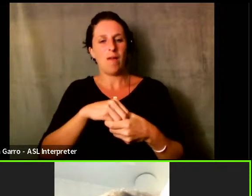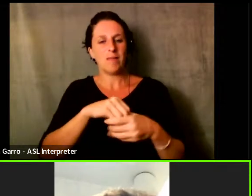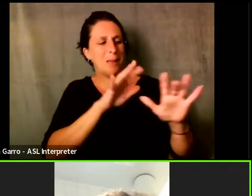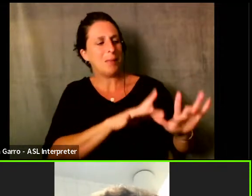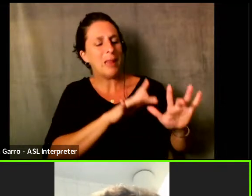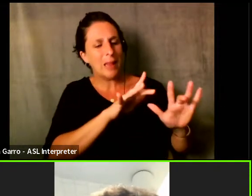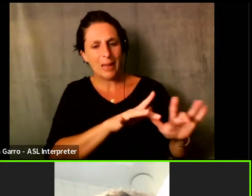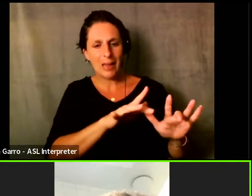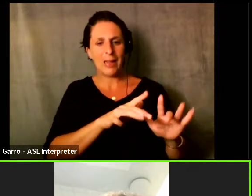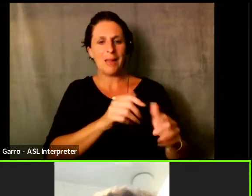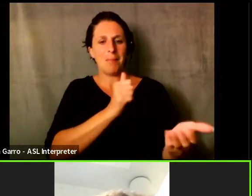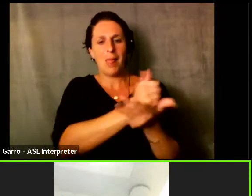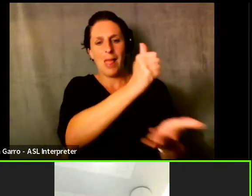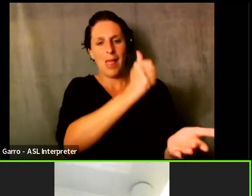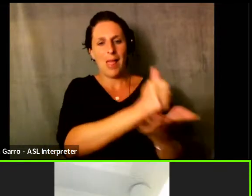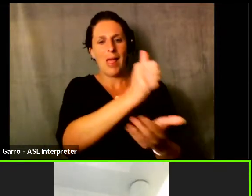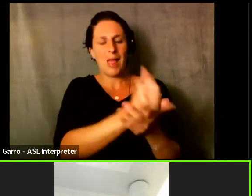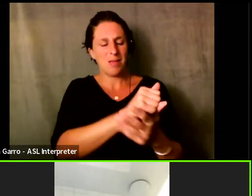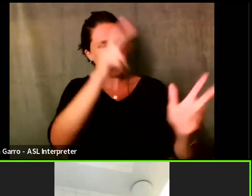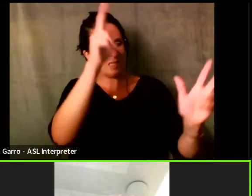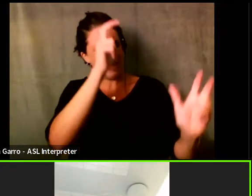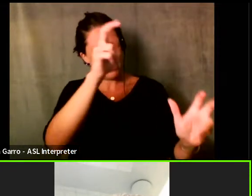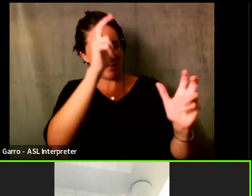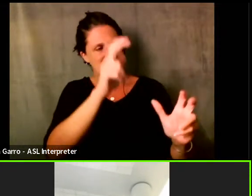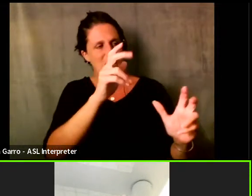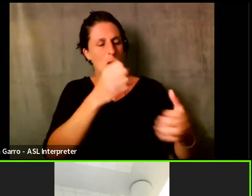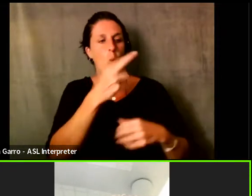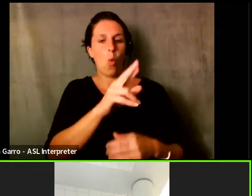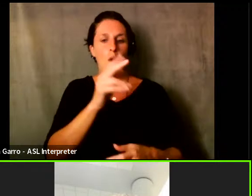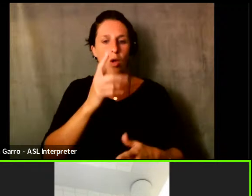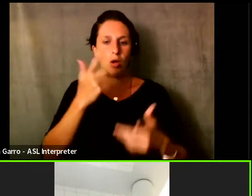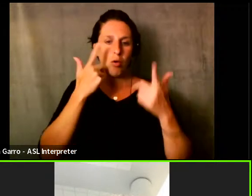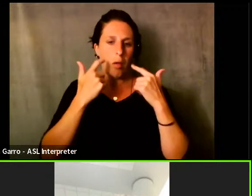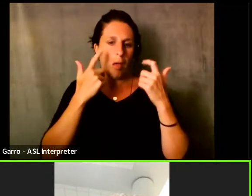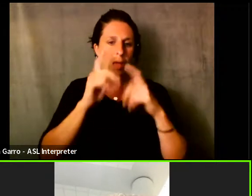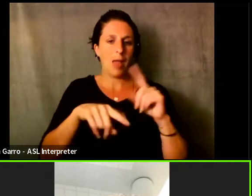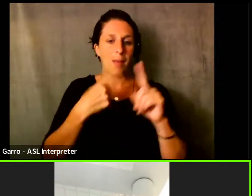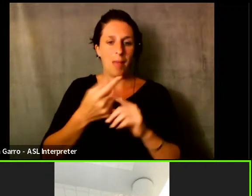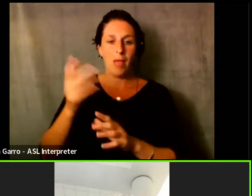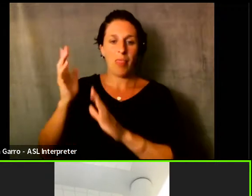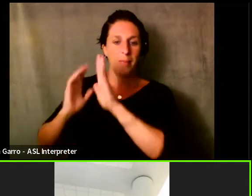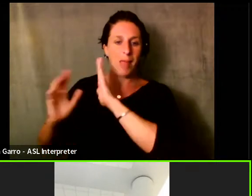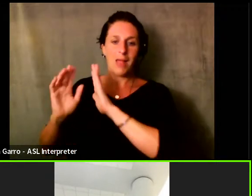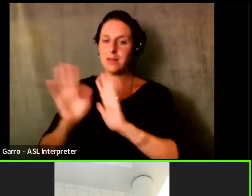or crying about the past. But it does involve ensuring that we